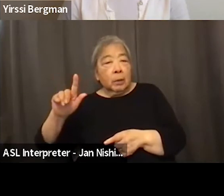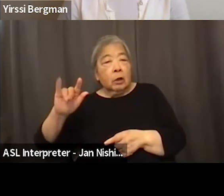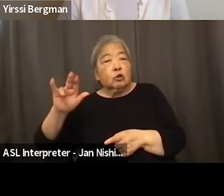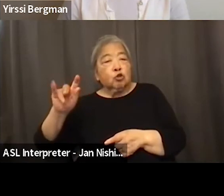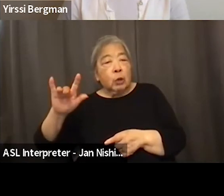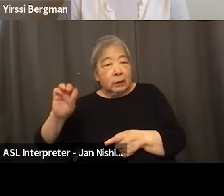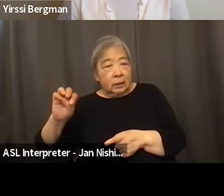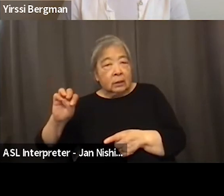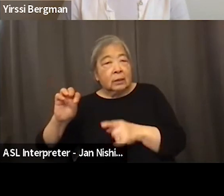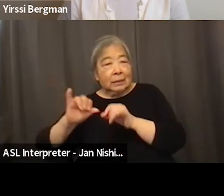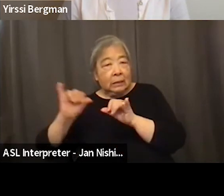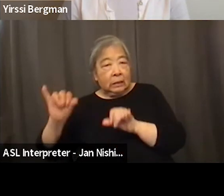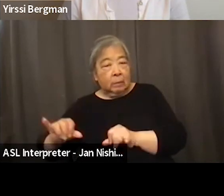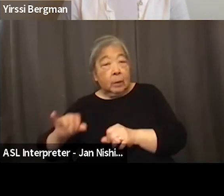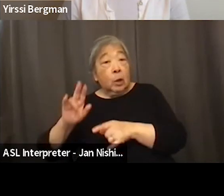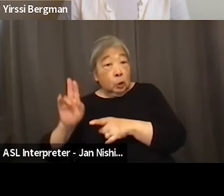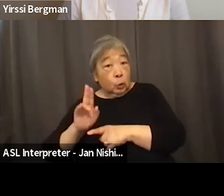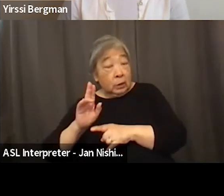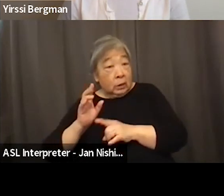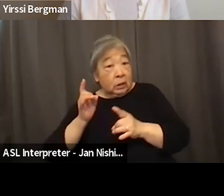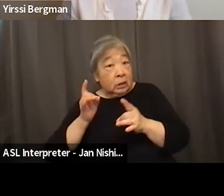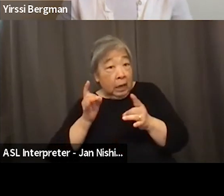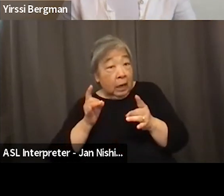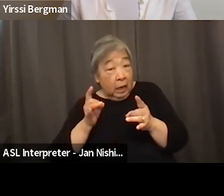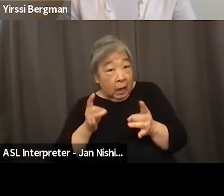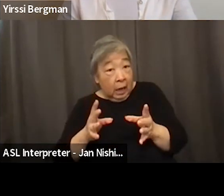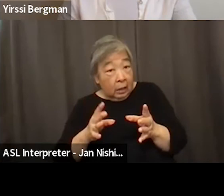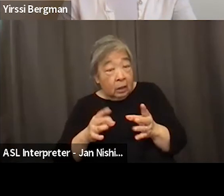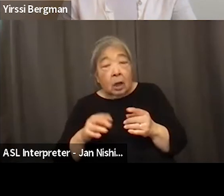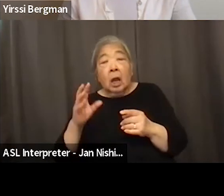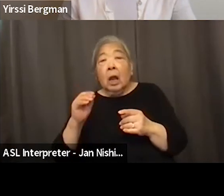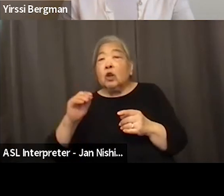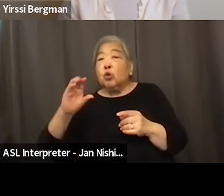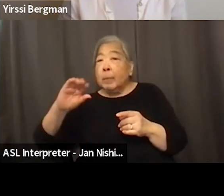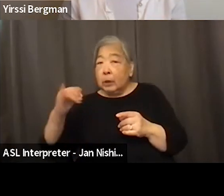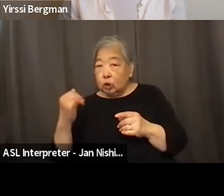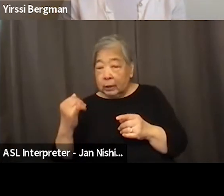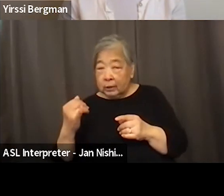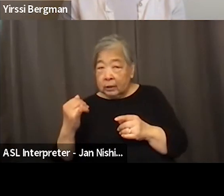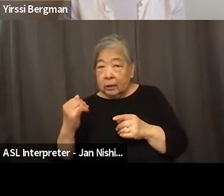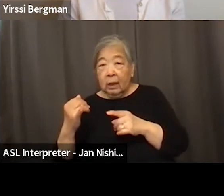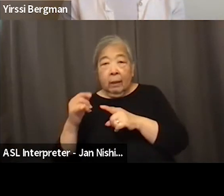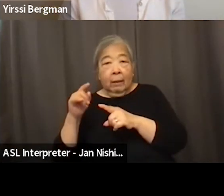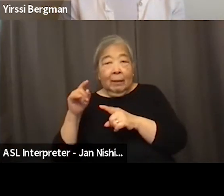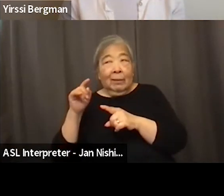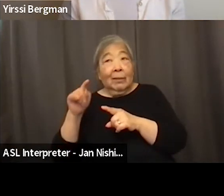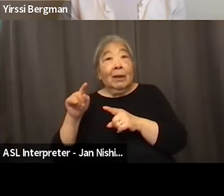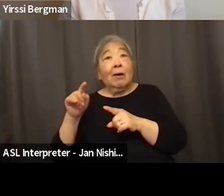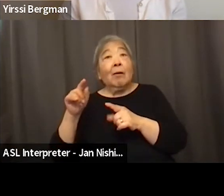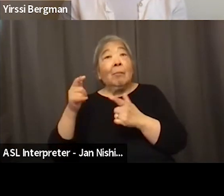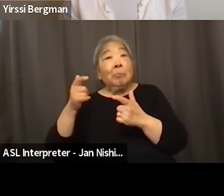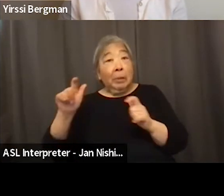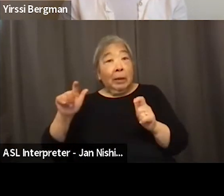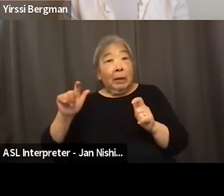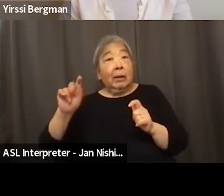So very often, and the criminal justice system in relationship with very big